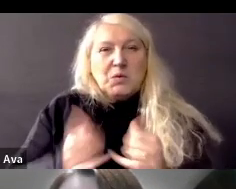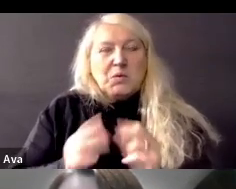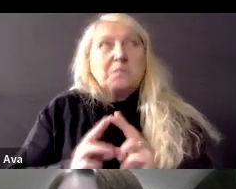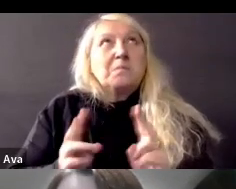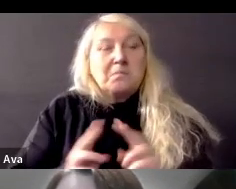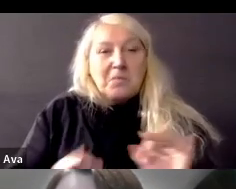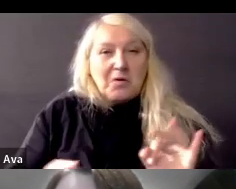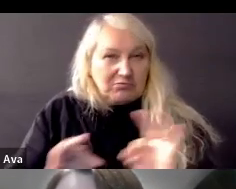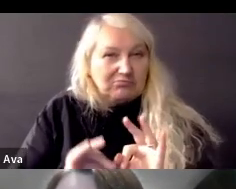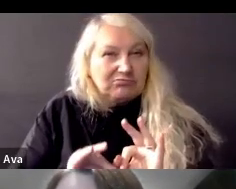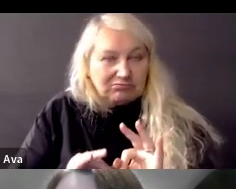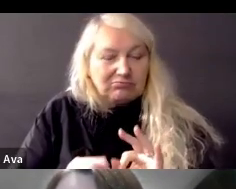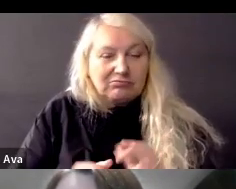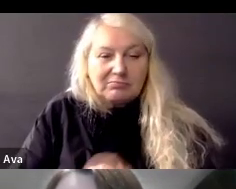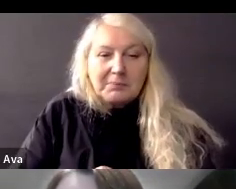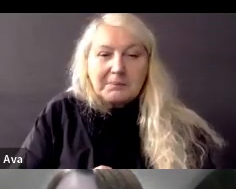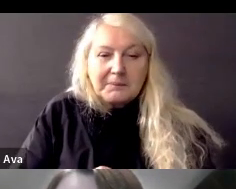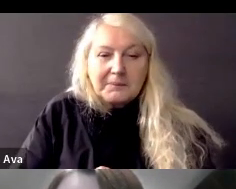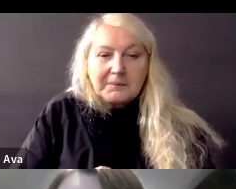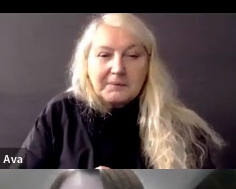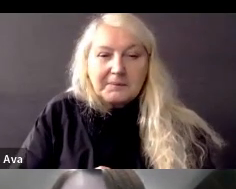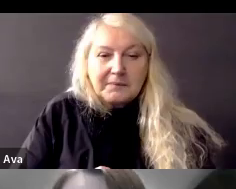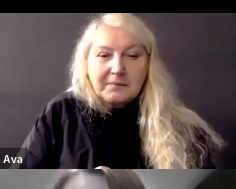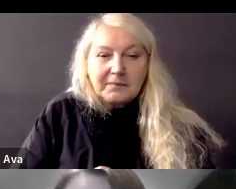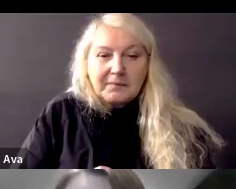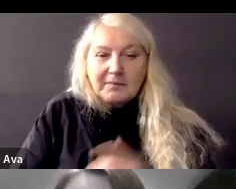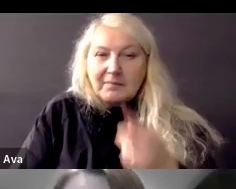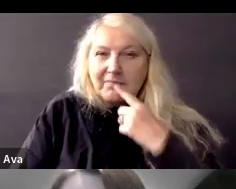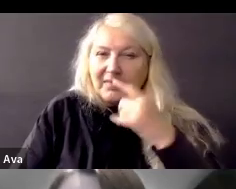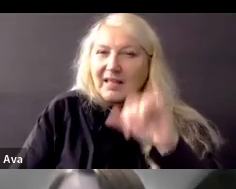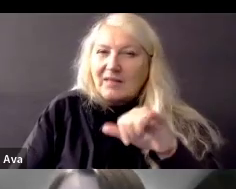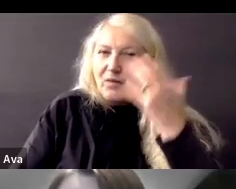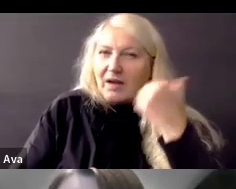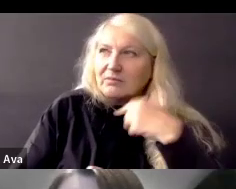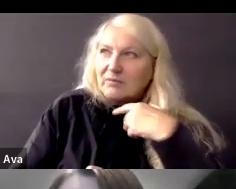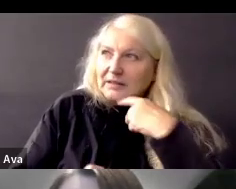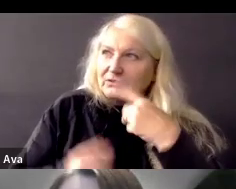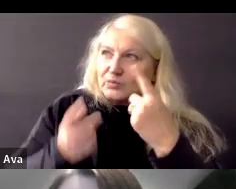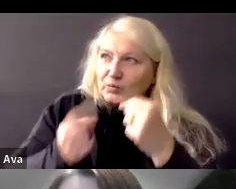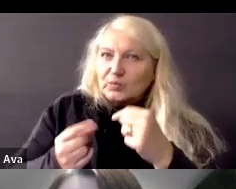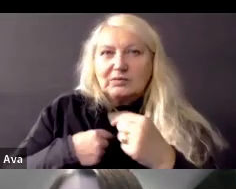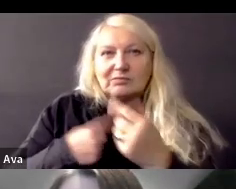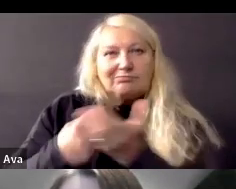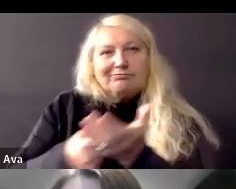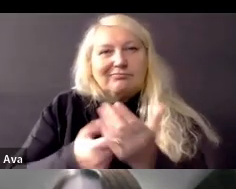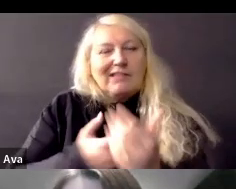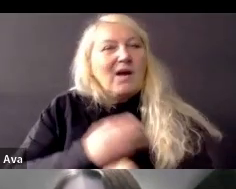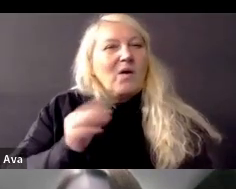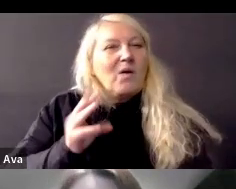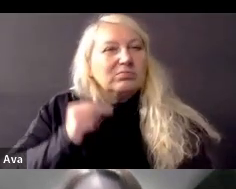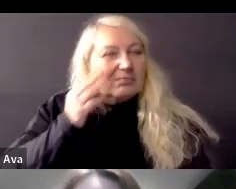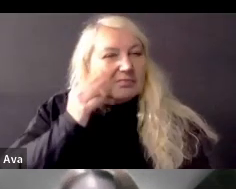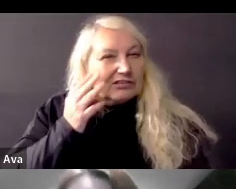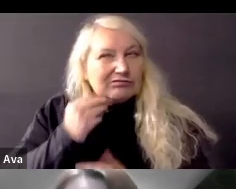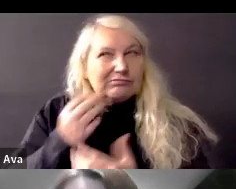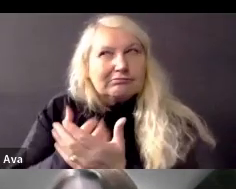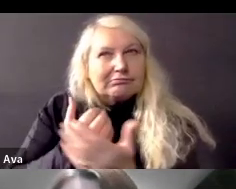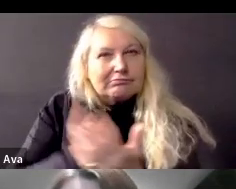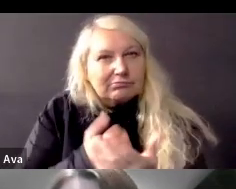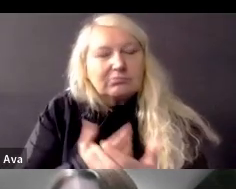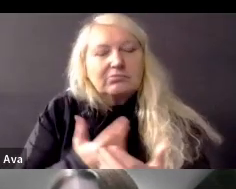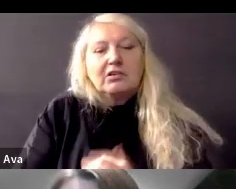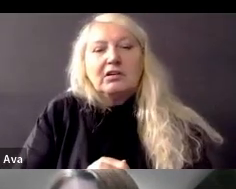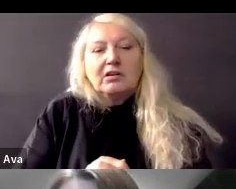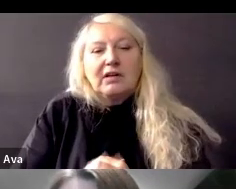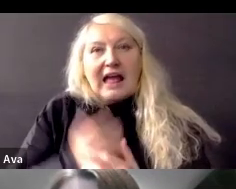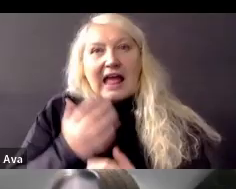why we should still stand up for others, speak about our own experiences, create